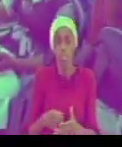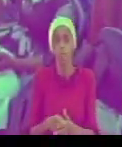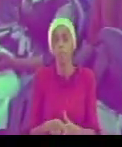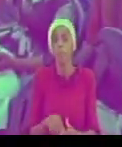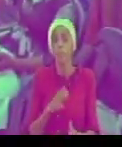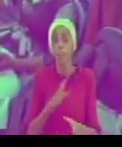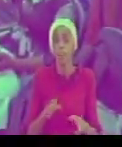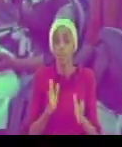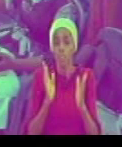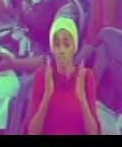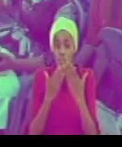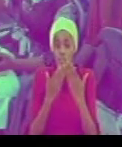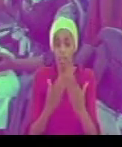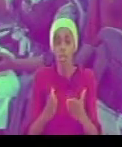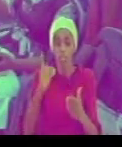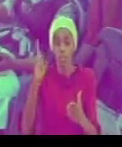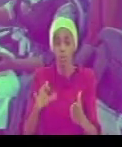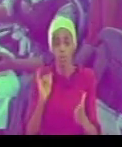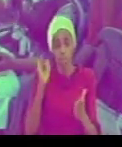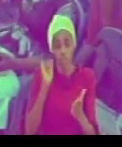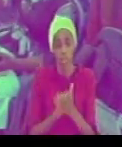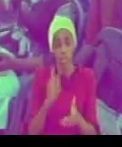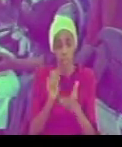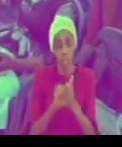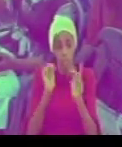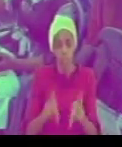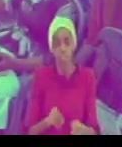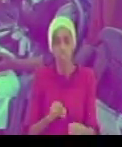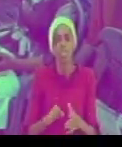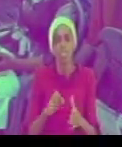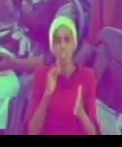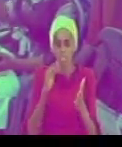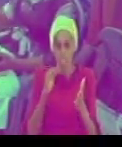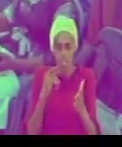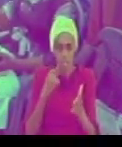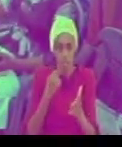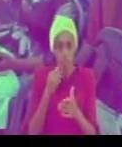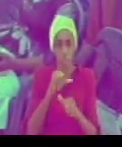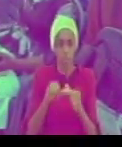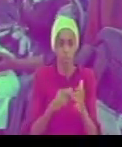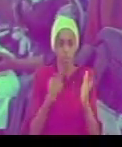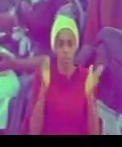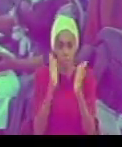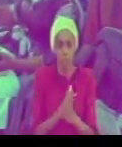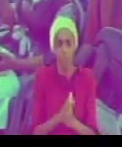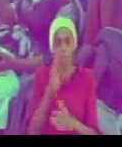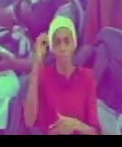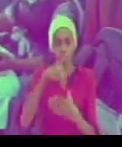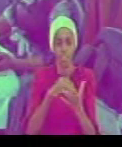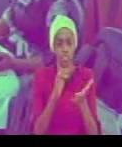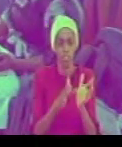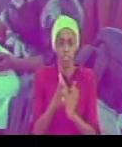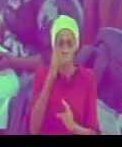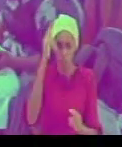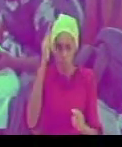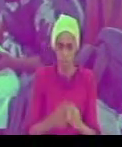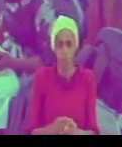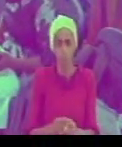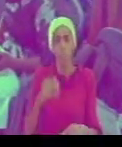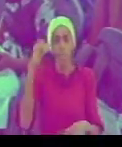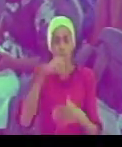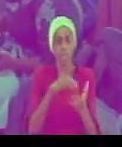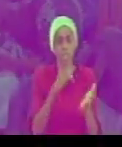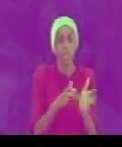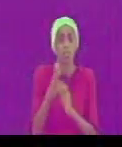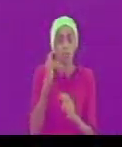In the name of Jesus, in Jesus' name we pray. The Bible says men ought to